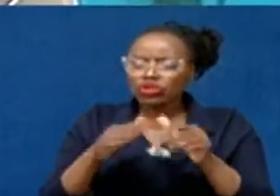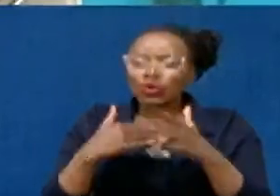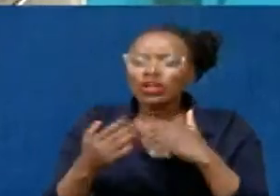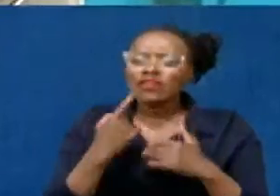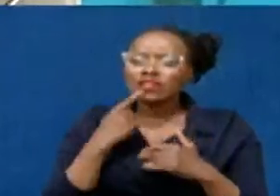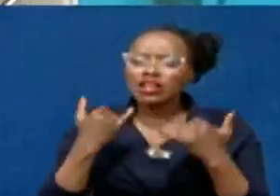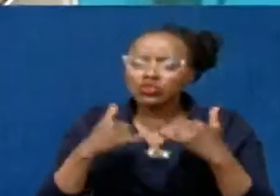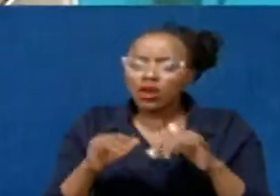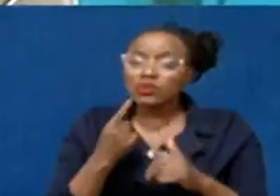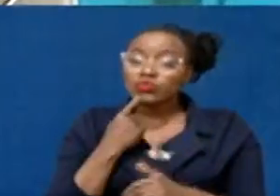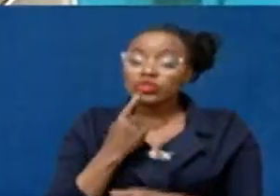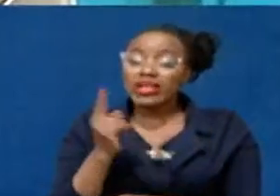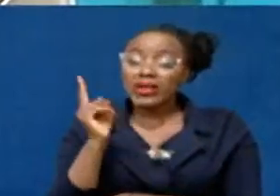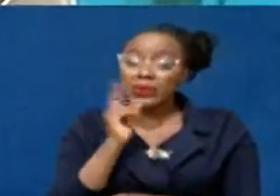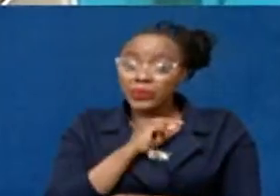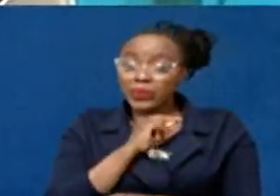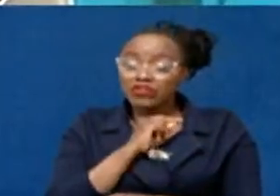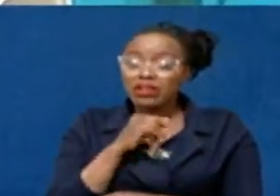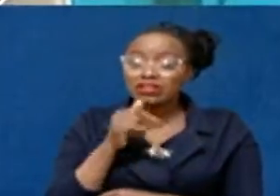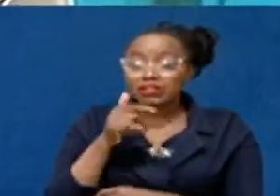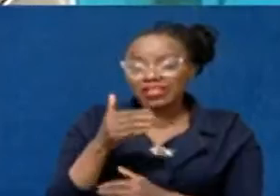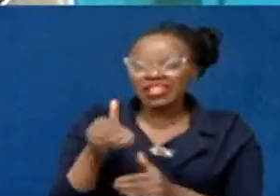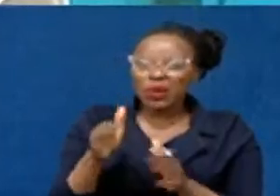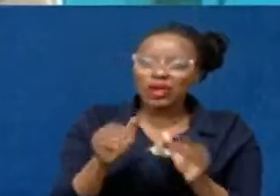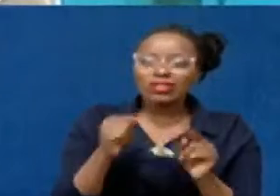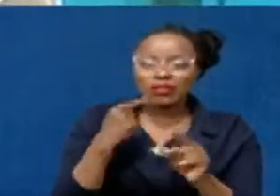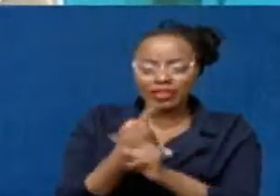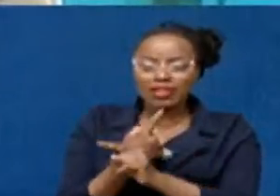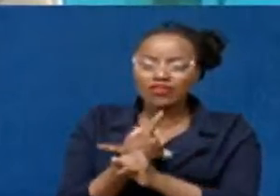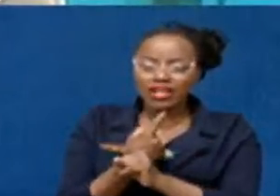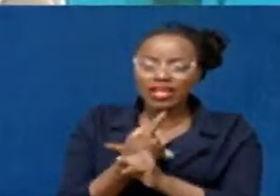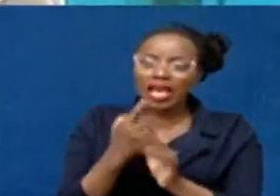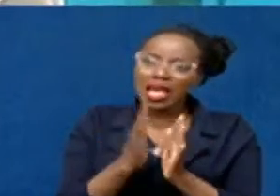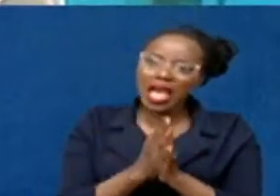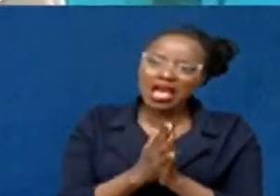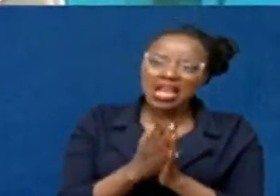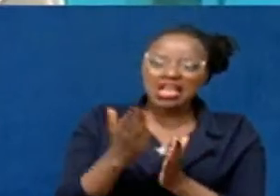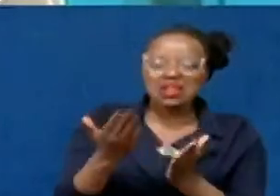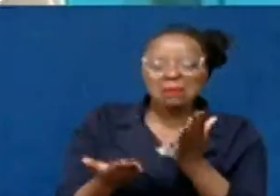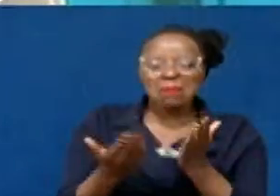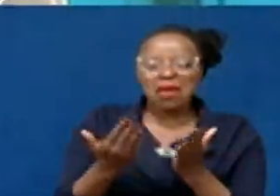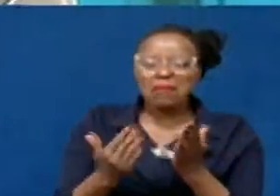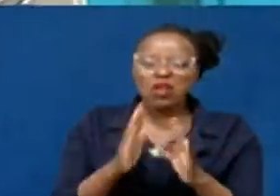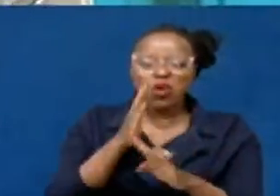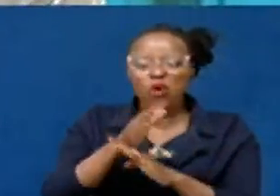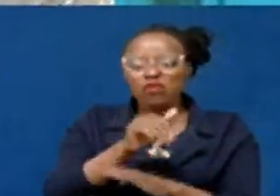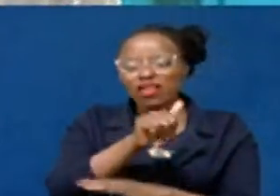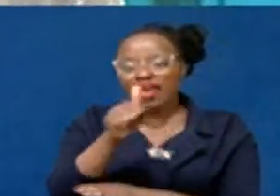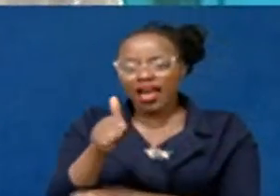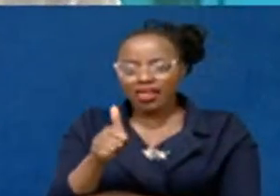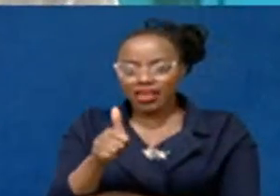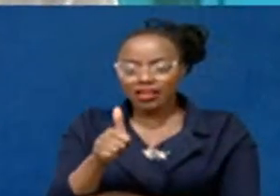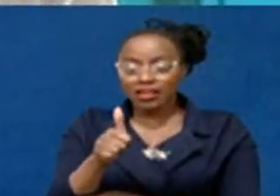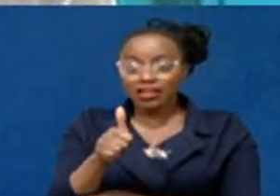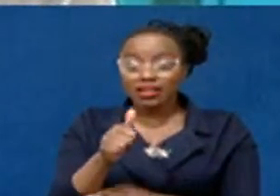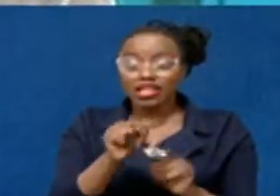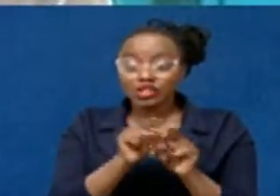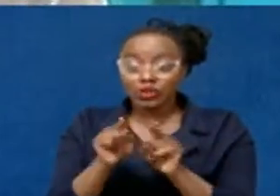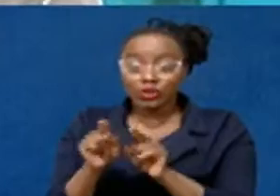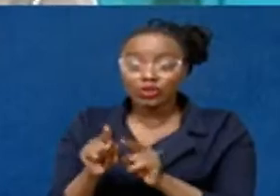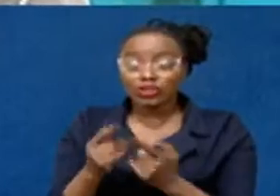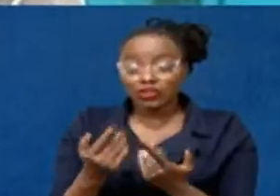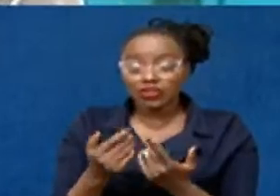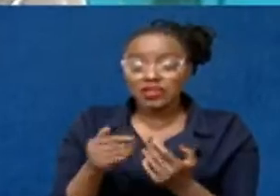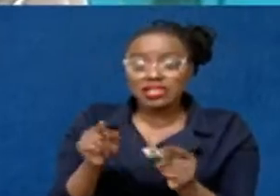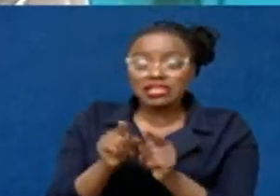saying, trying to project himself as in some ways different and above the rest, and